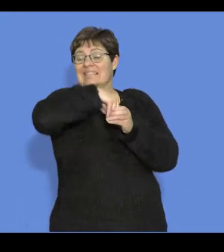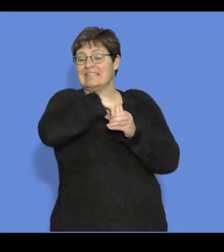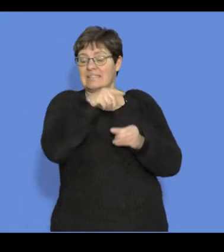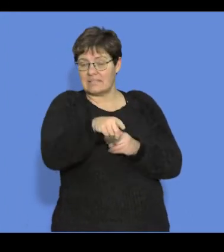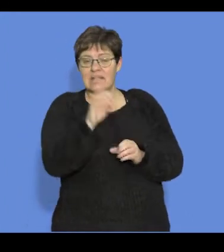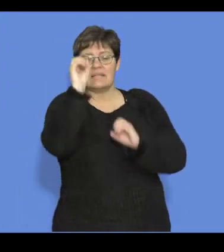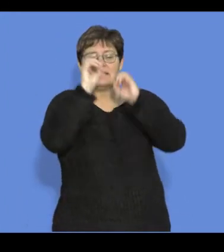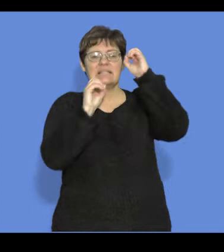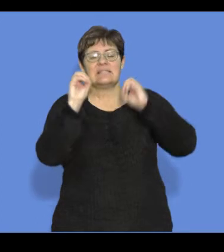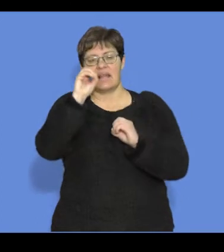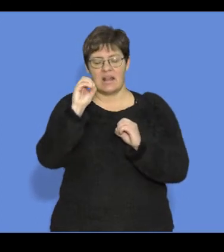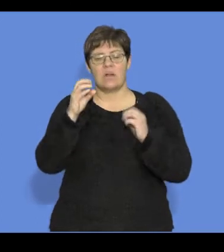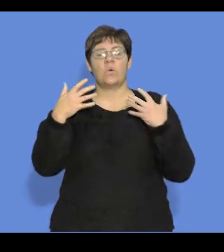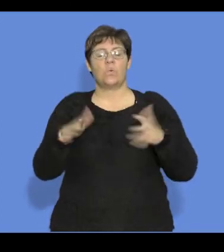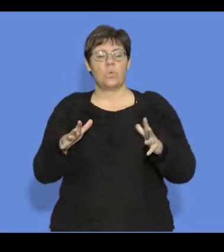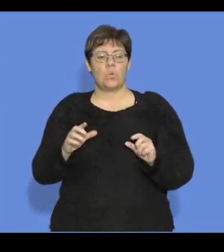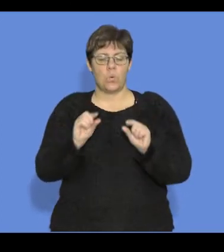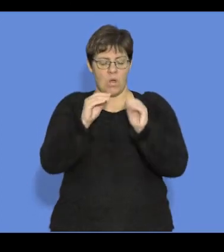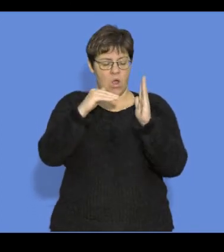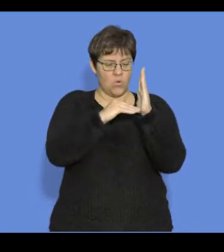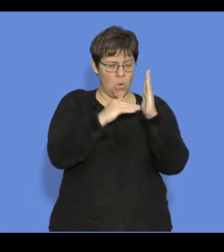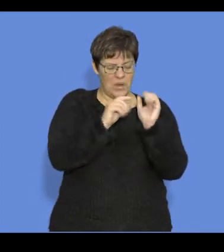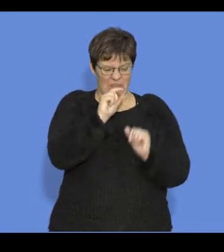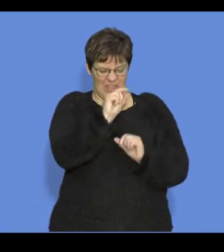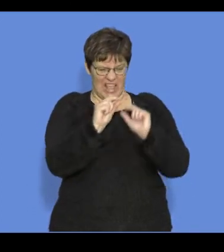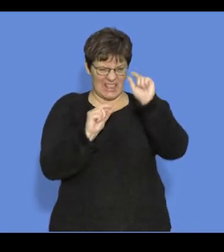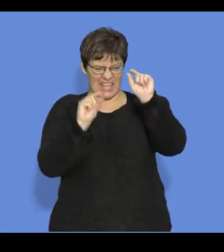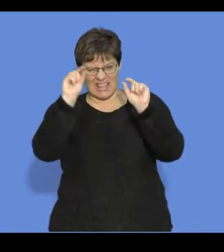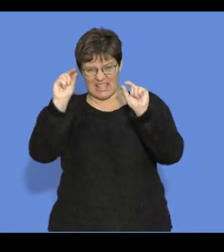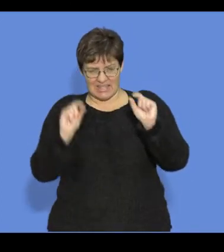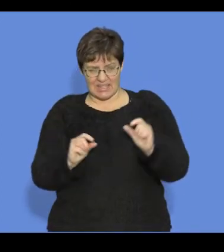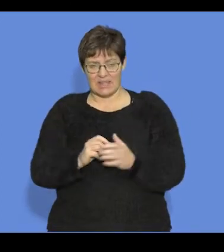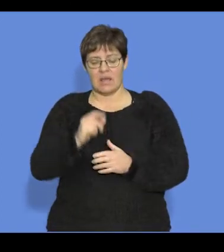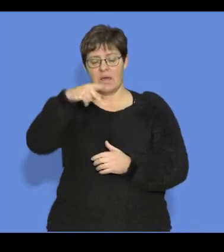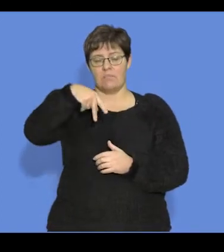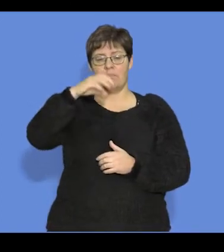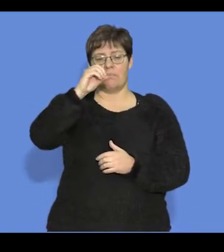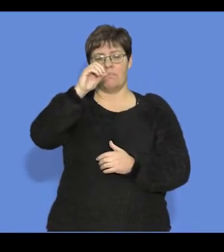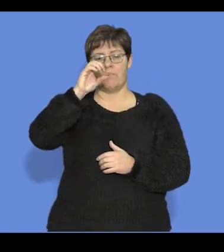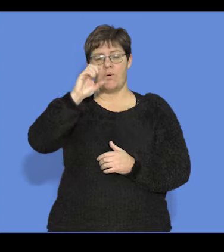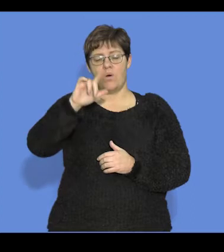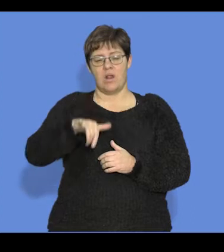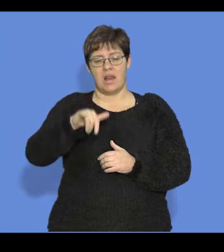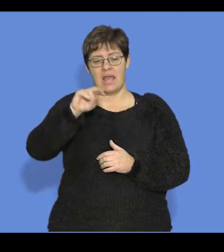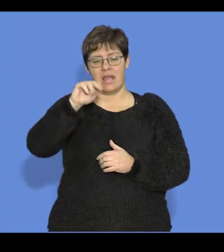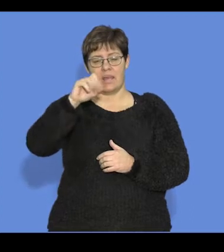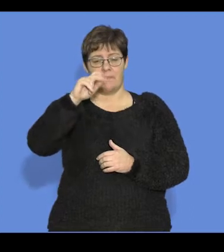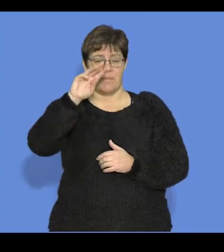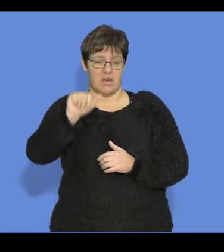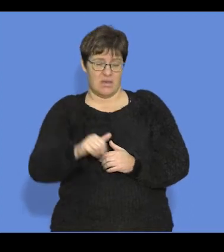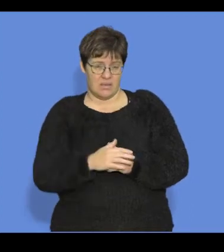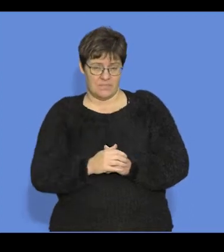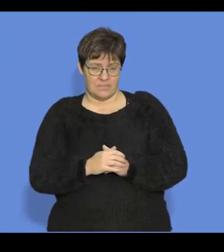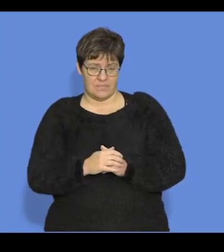with extremely thickened corners, and that would be your collenchyma. Then, on